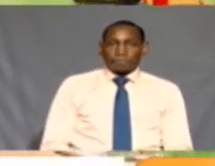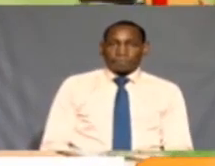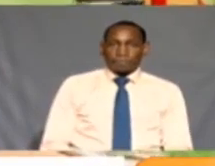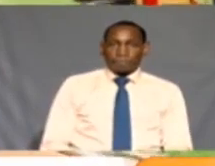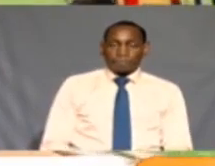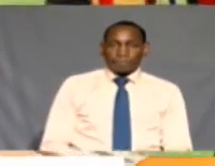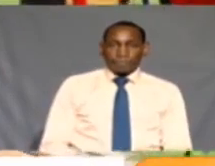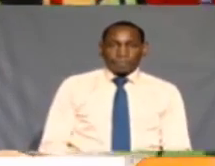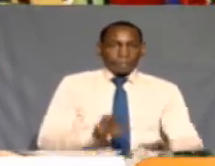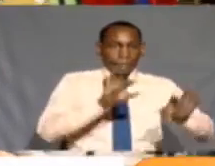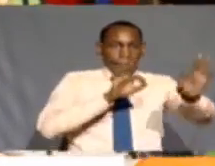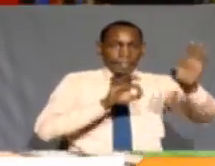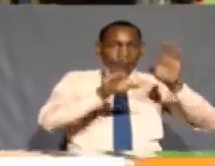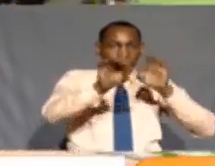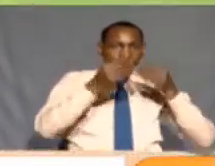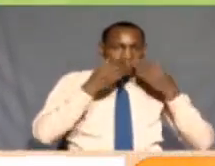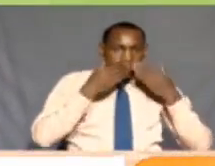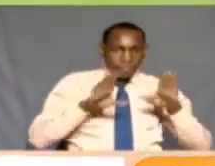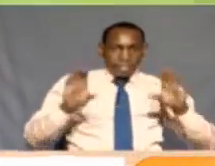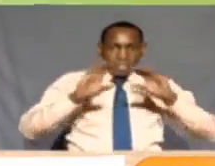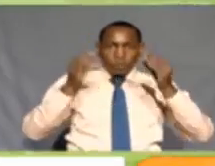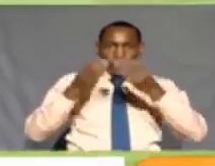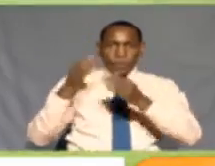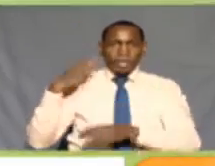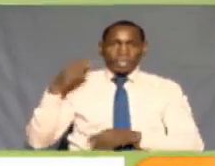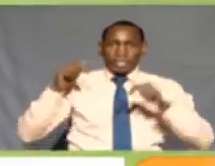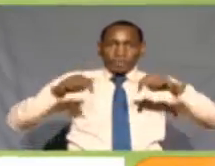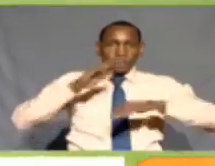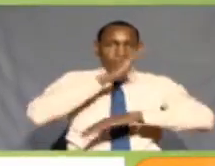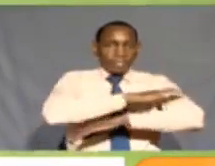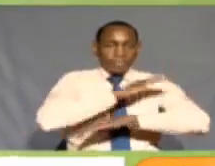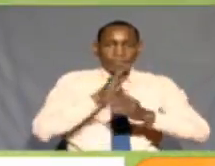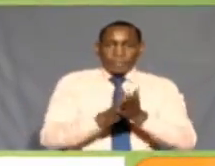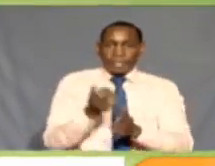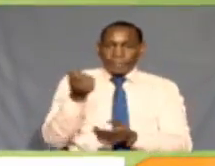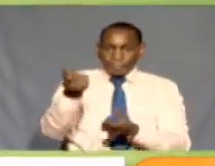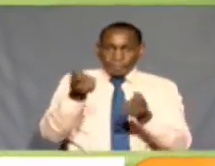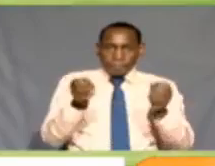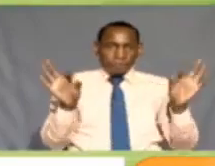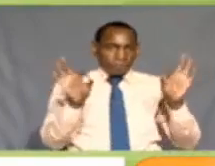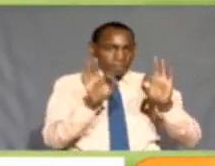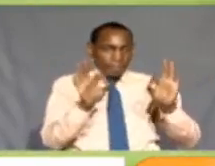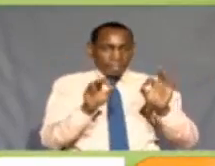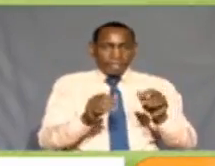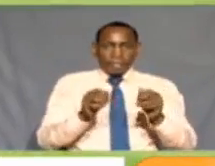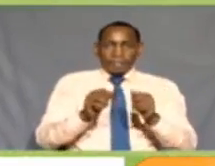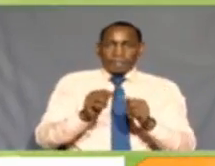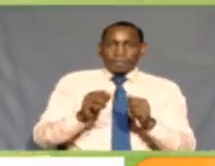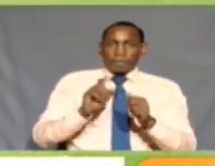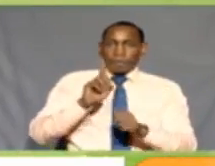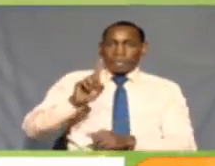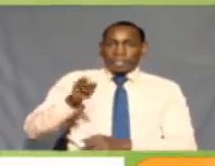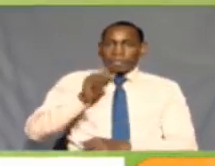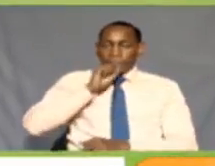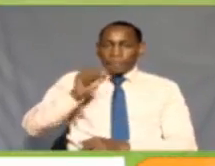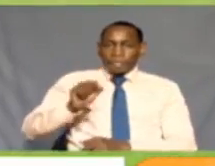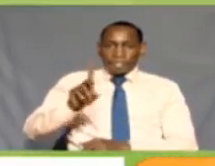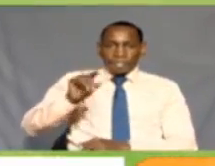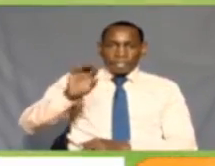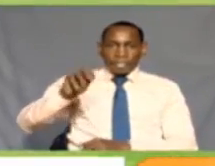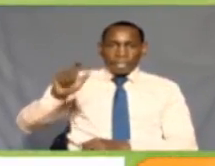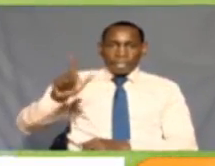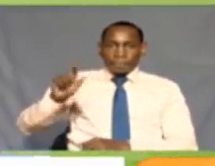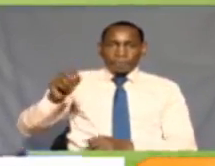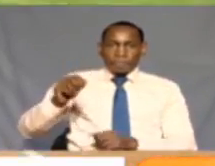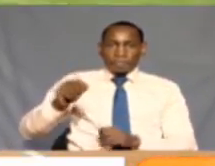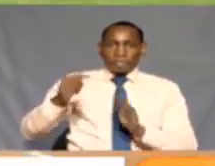The curtains came down on the trials for the World Championship this afternoon with very few surprises. 1500 meters Diamond League champion Timothy